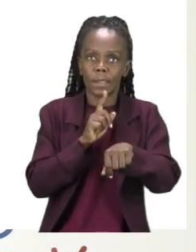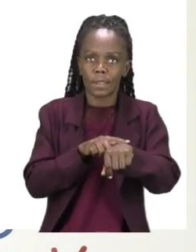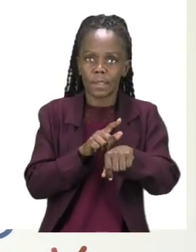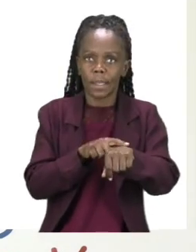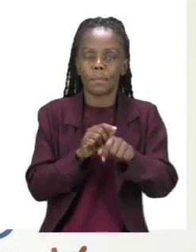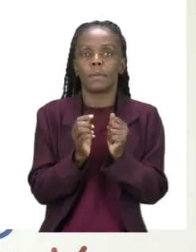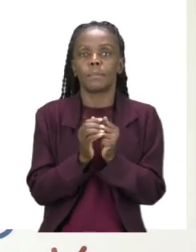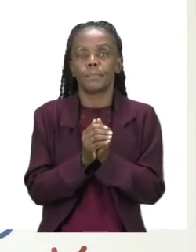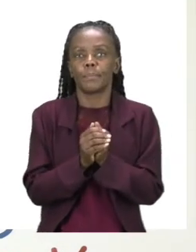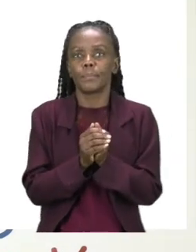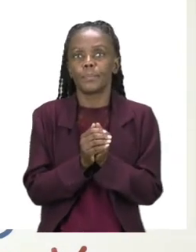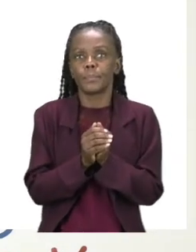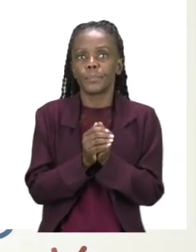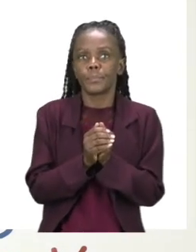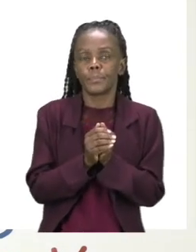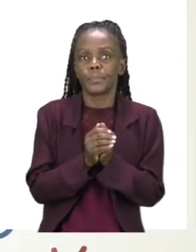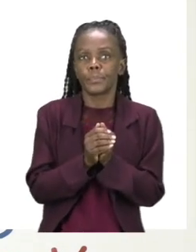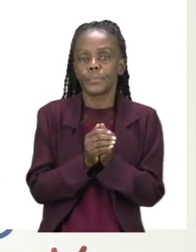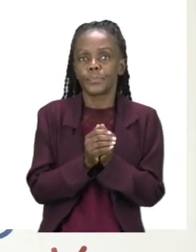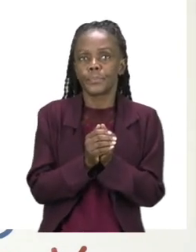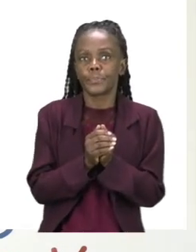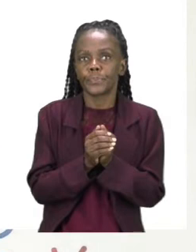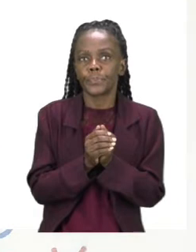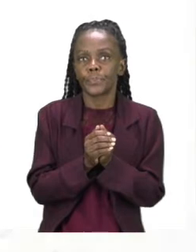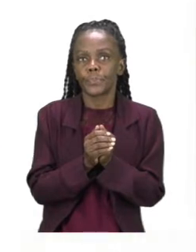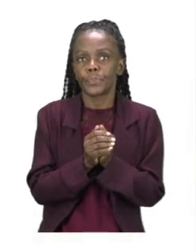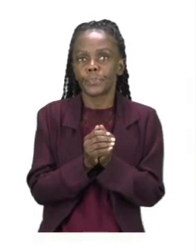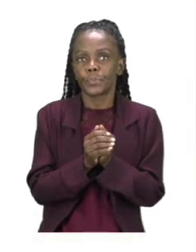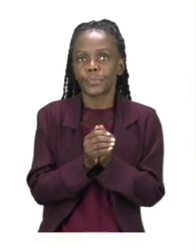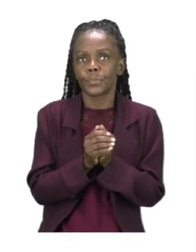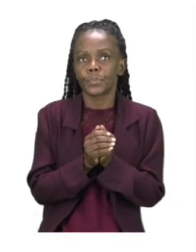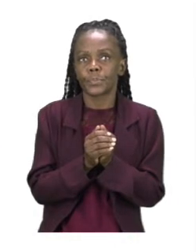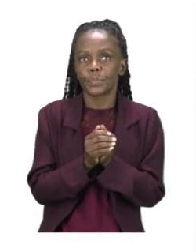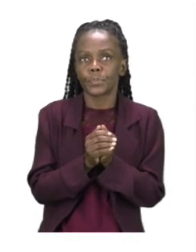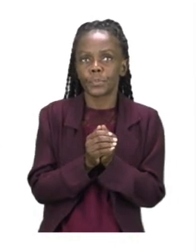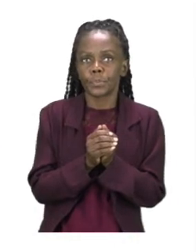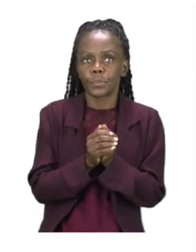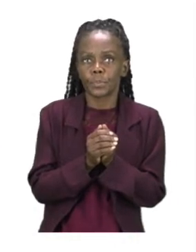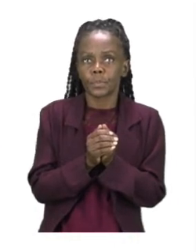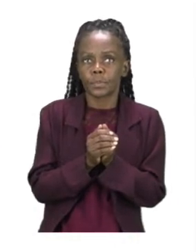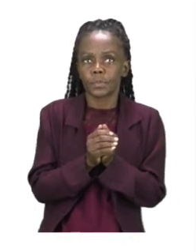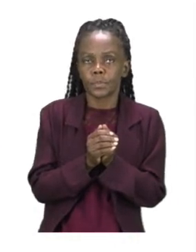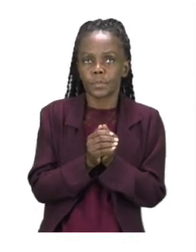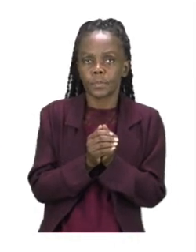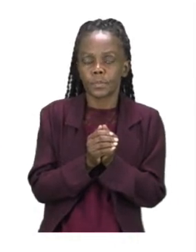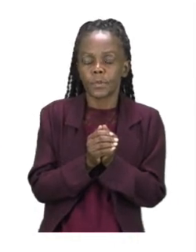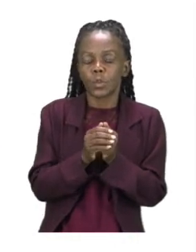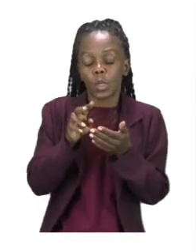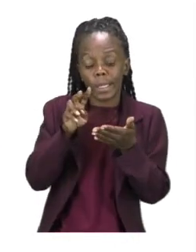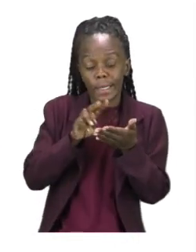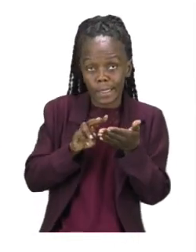Let's take a look at our exercise again. So we are now going to read it a second